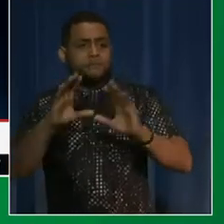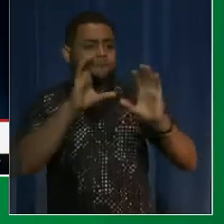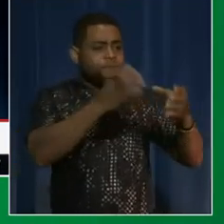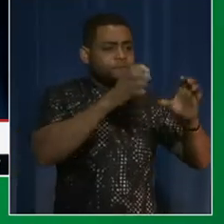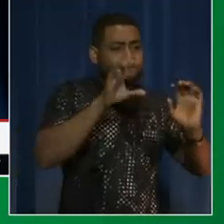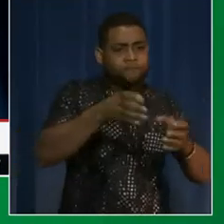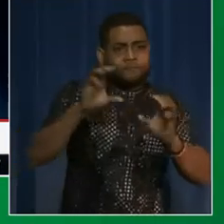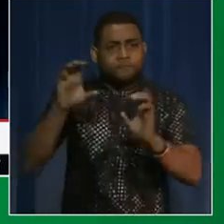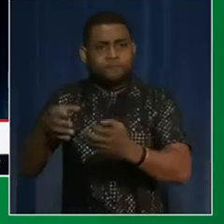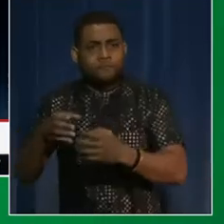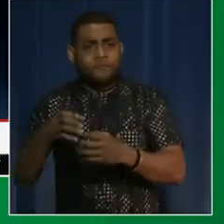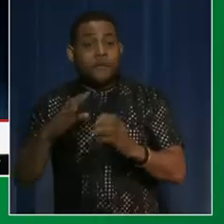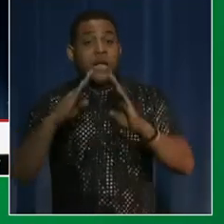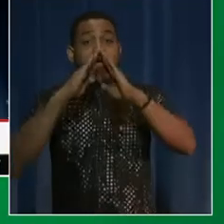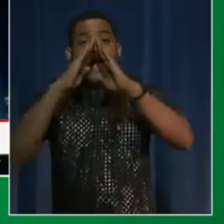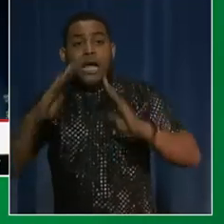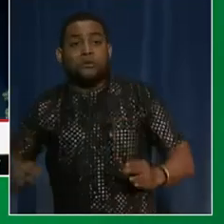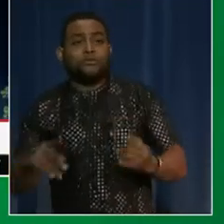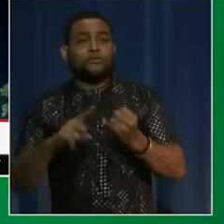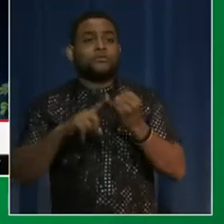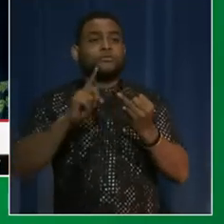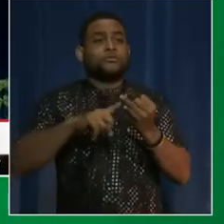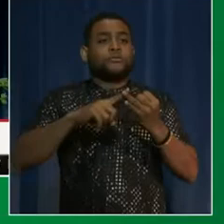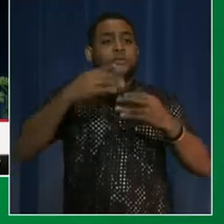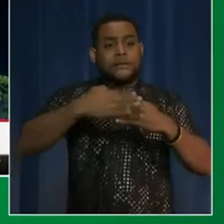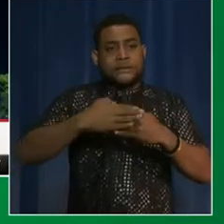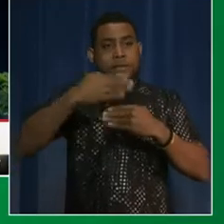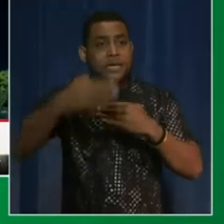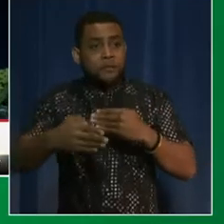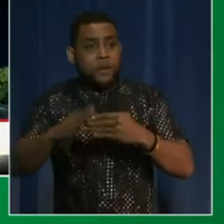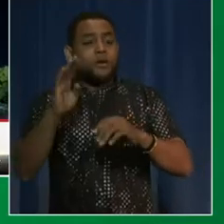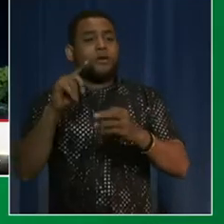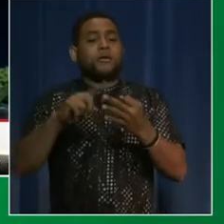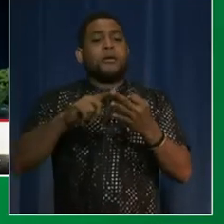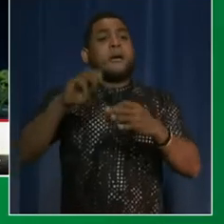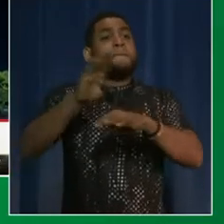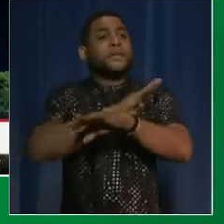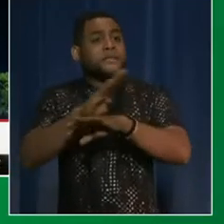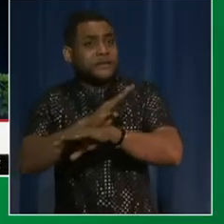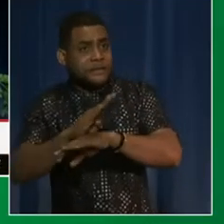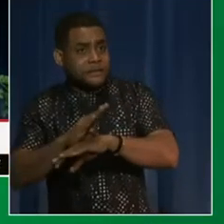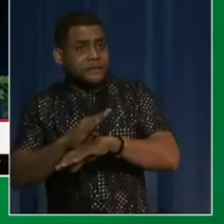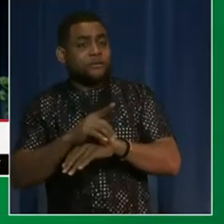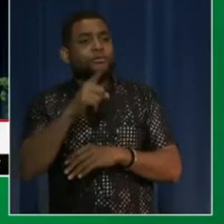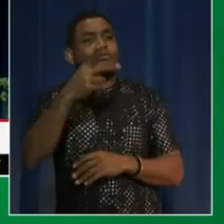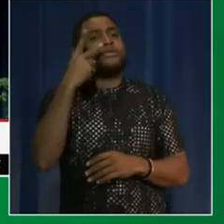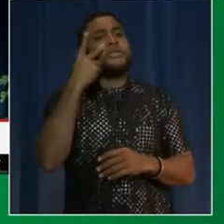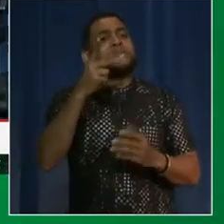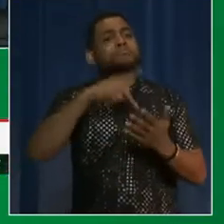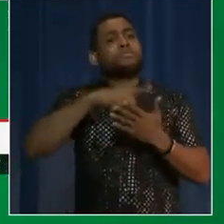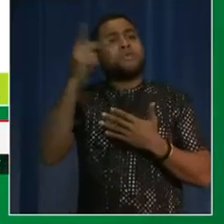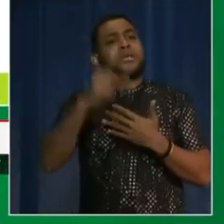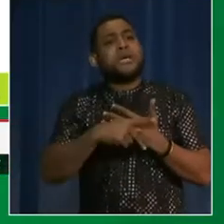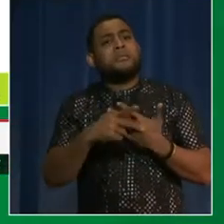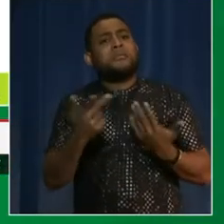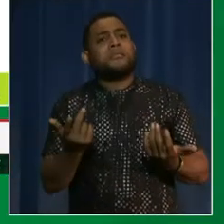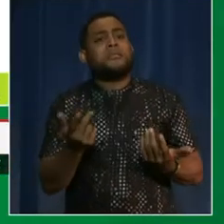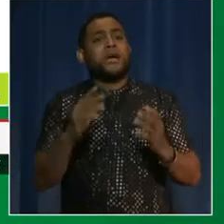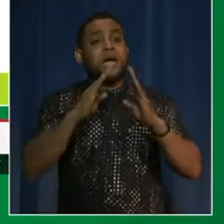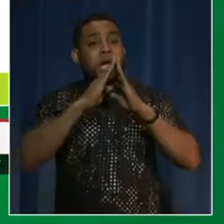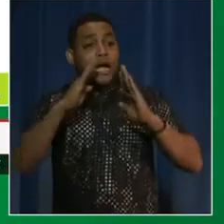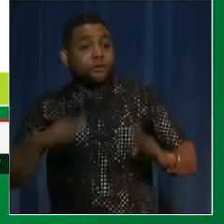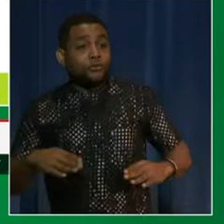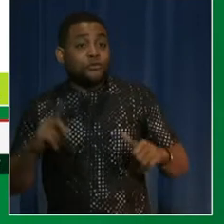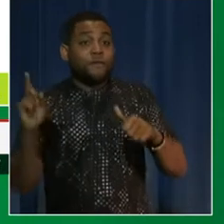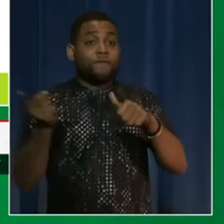and business. And you see there are some current programs which you're all familiar with. Housing, the first one is the